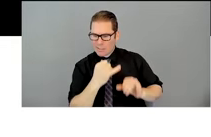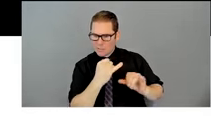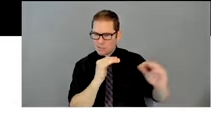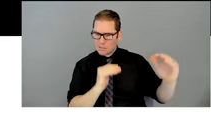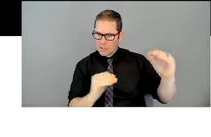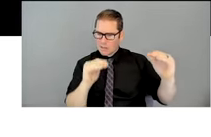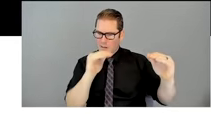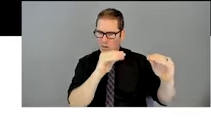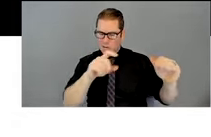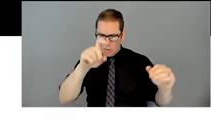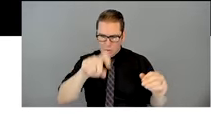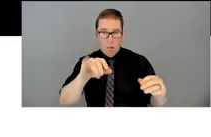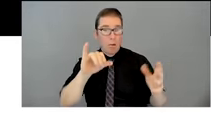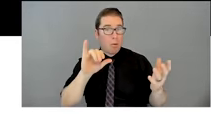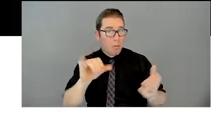shoot for.